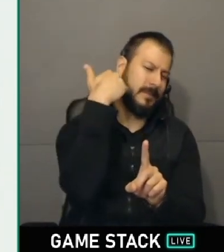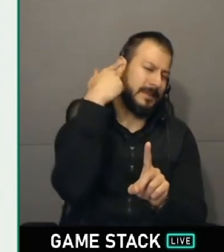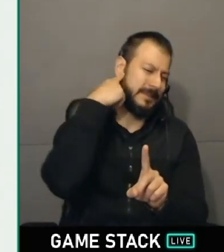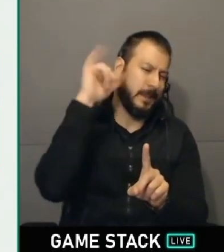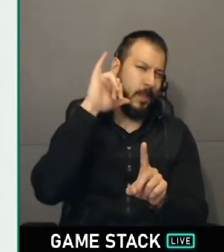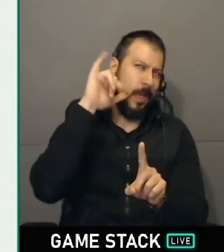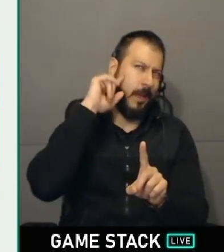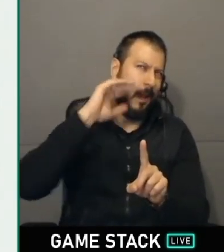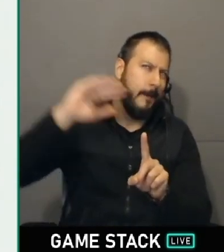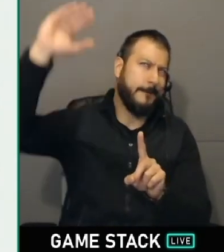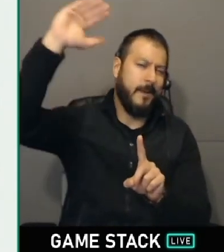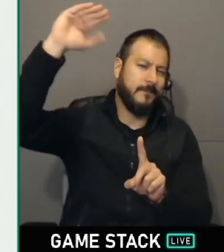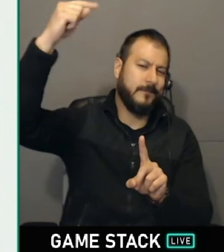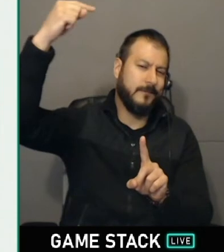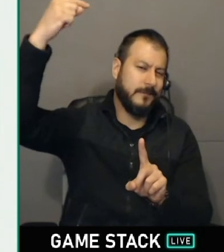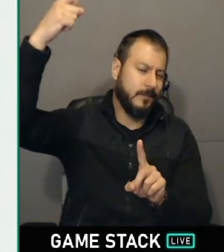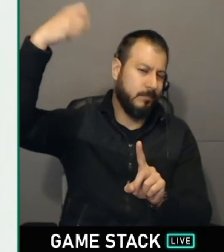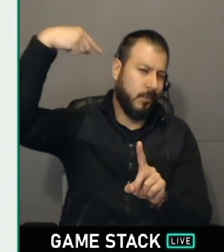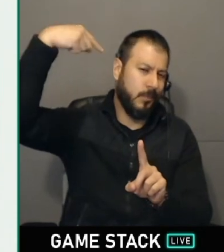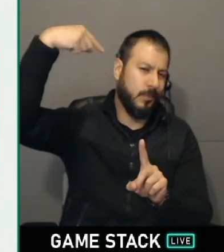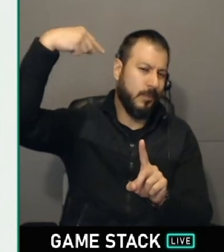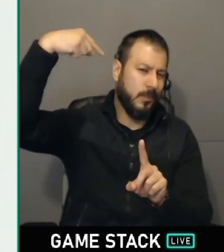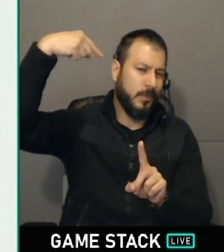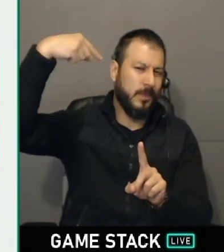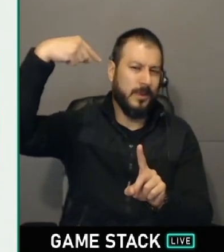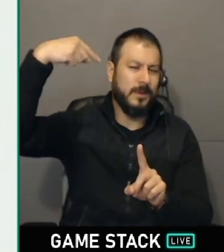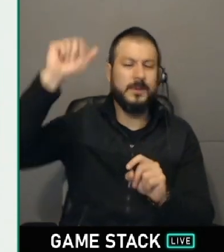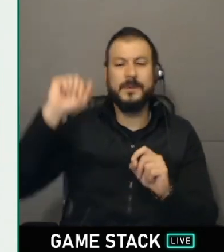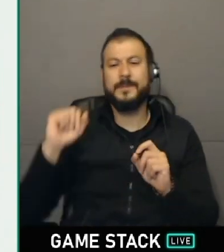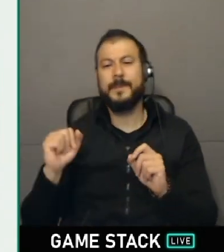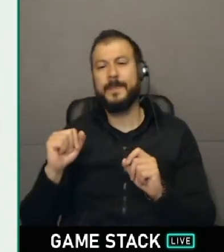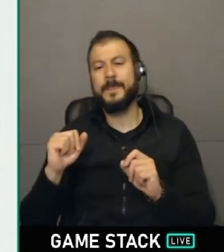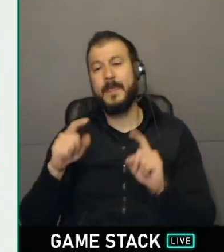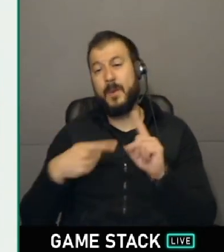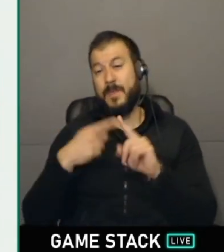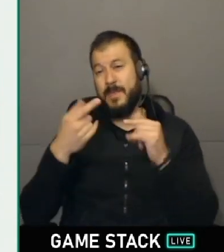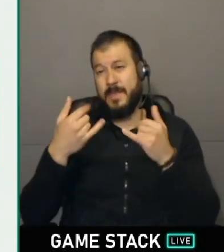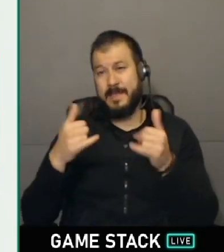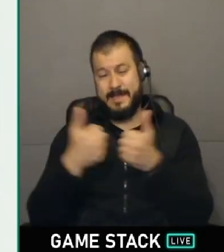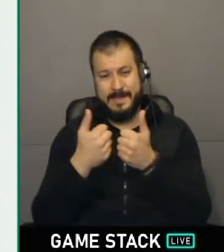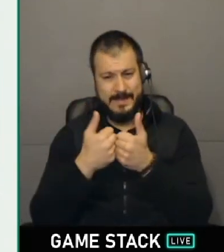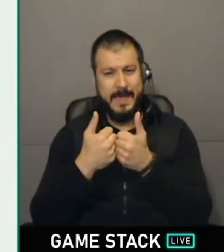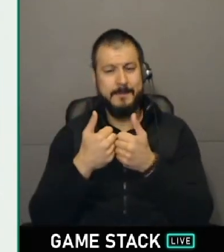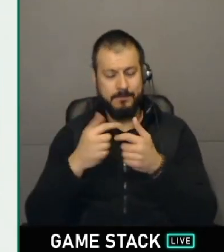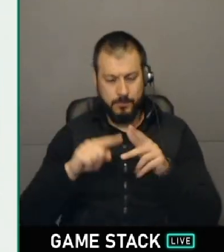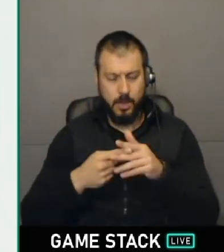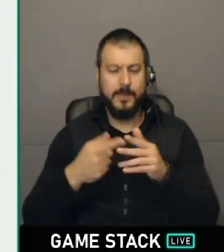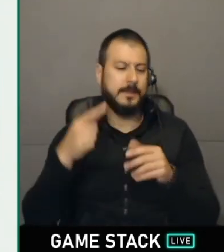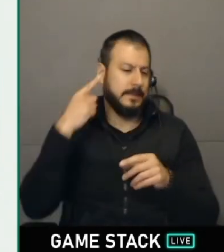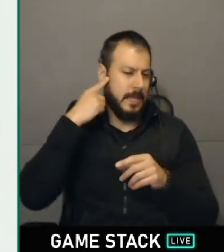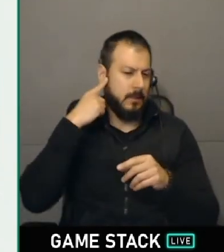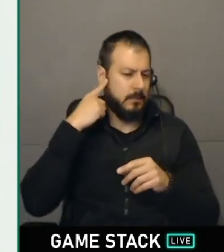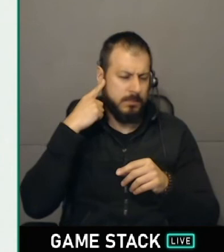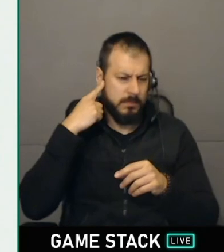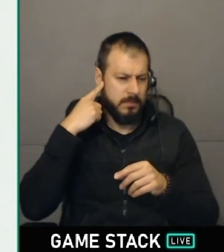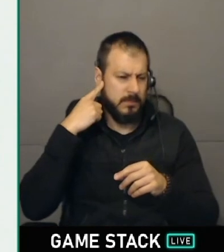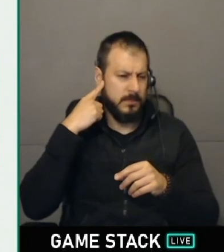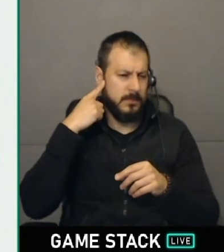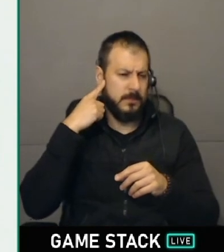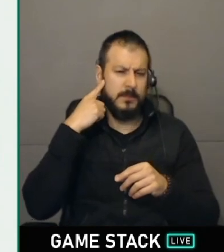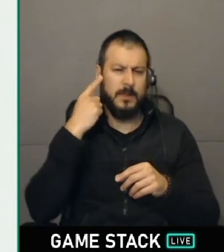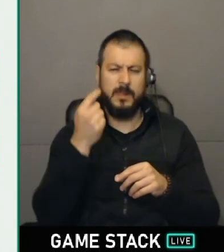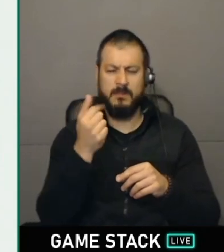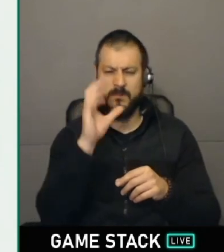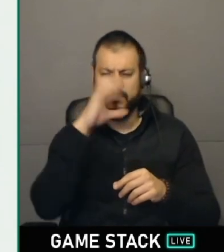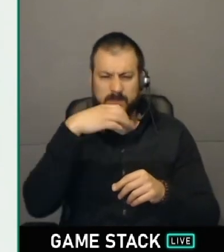above. And so when the playback of the sound happened, those sounds were coming sort of unnaturally